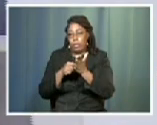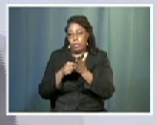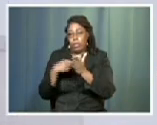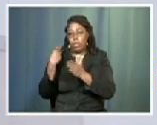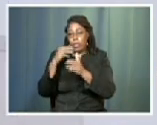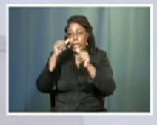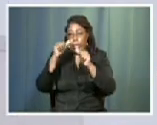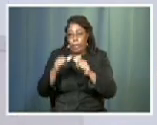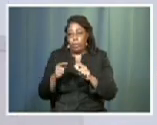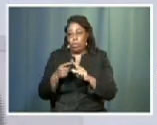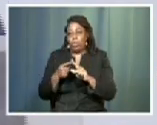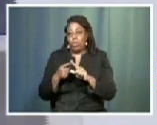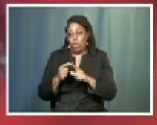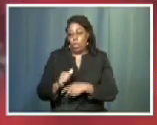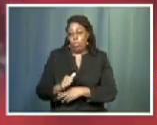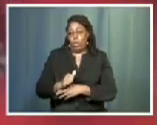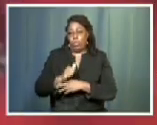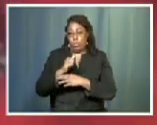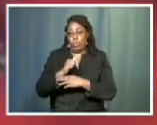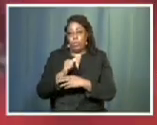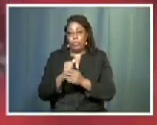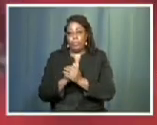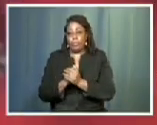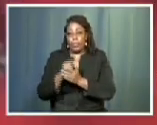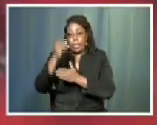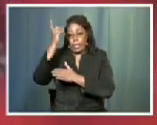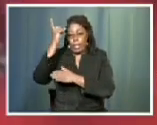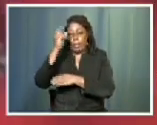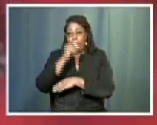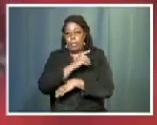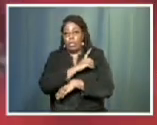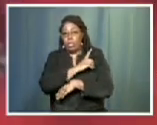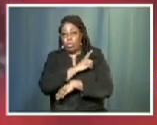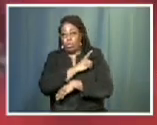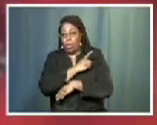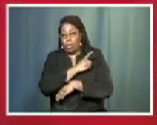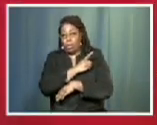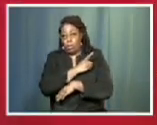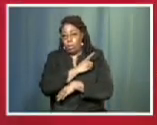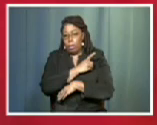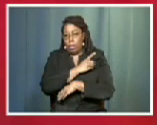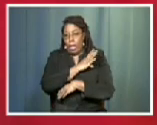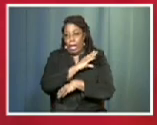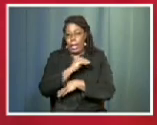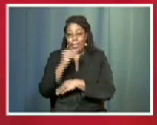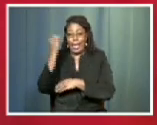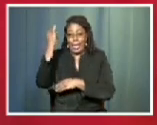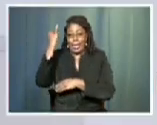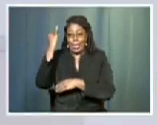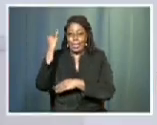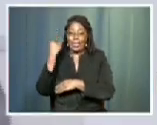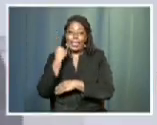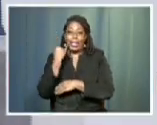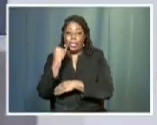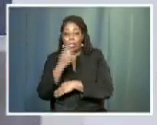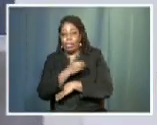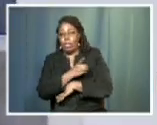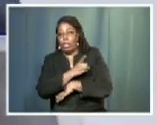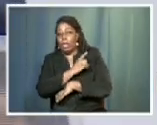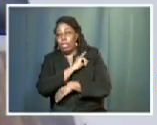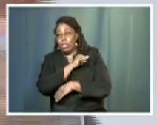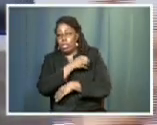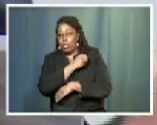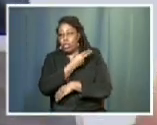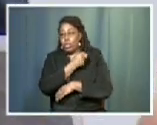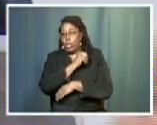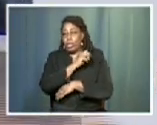able to boast Dame Ivy Dumont and Italia Johnson.